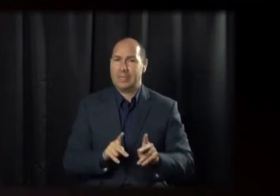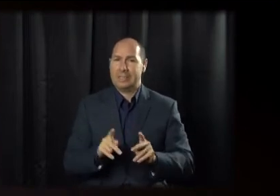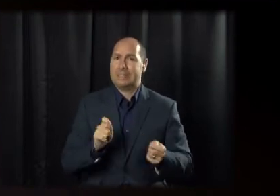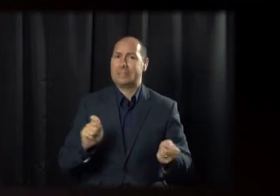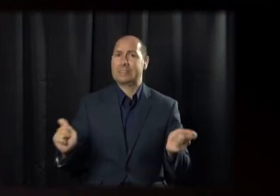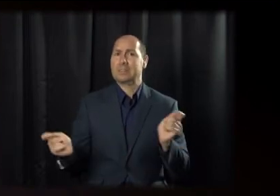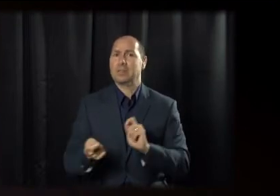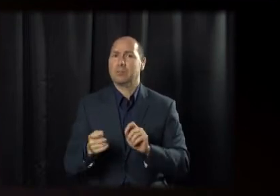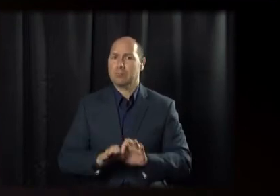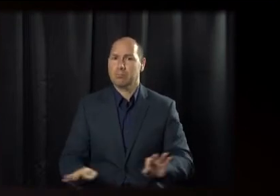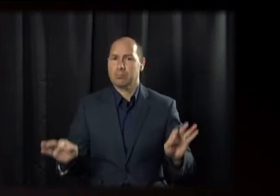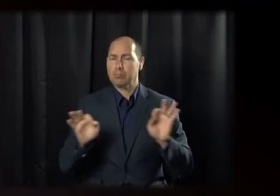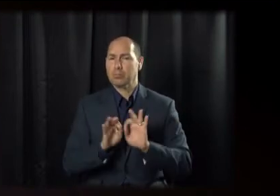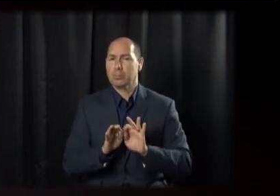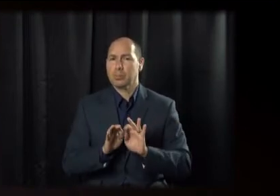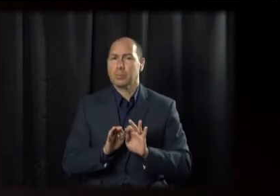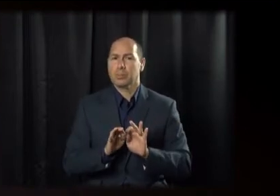HTA's